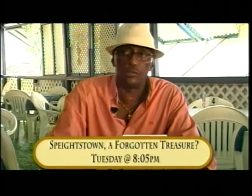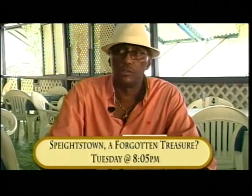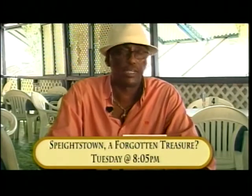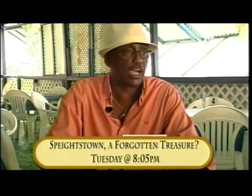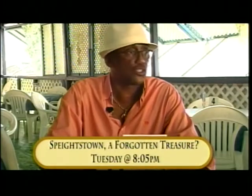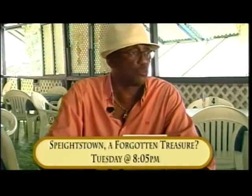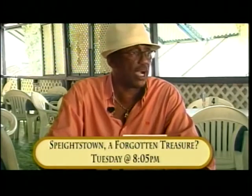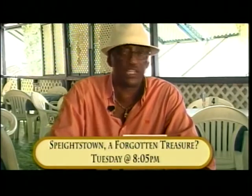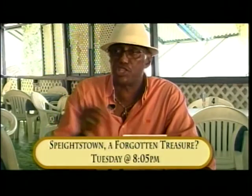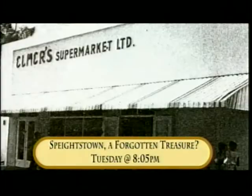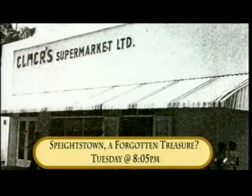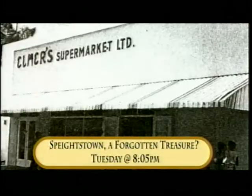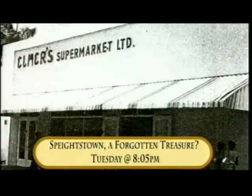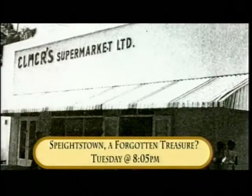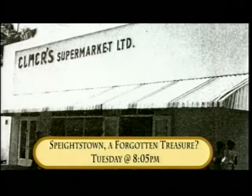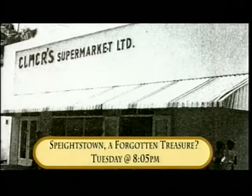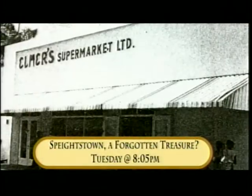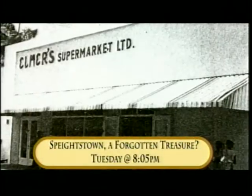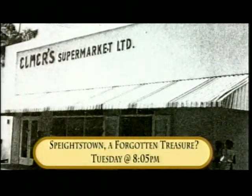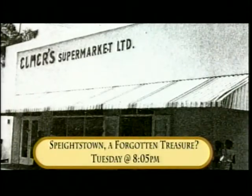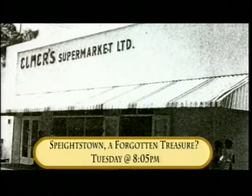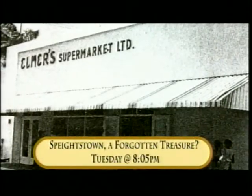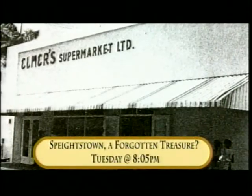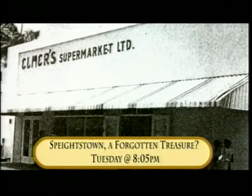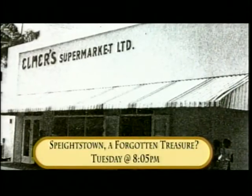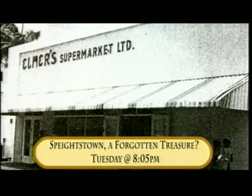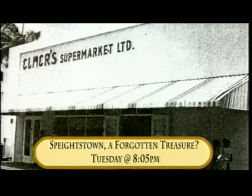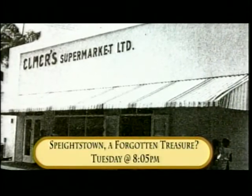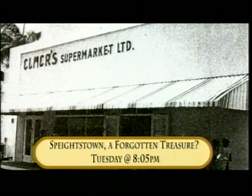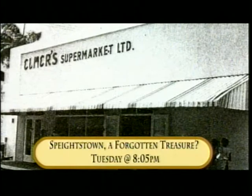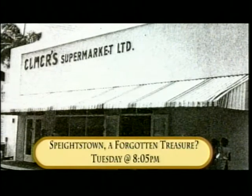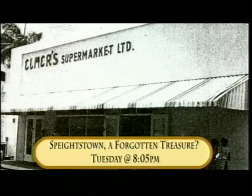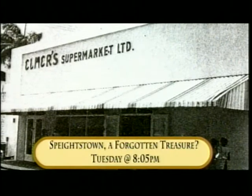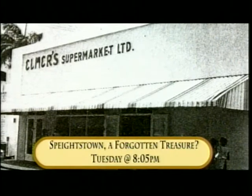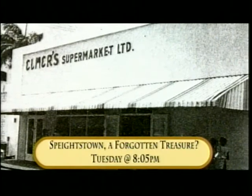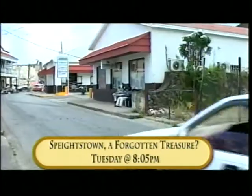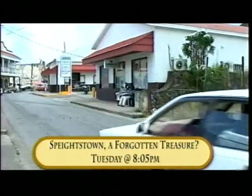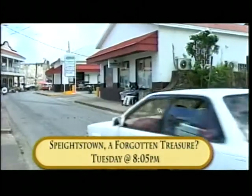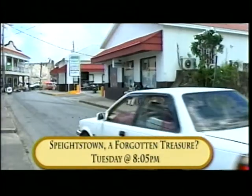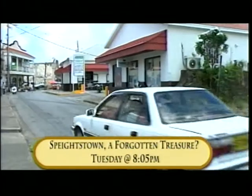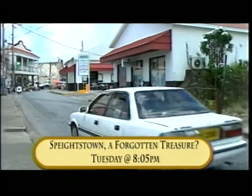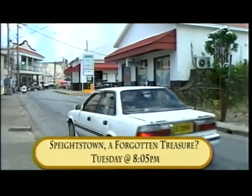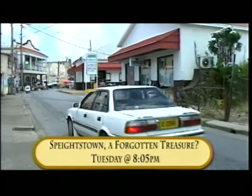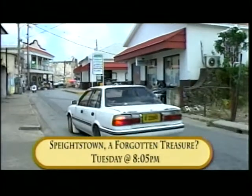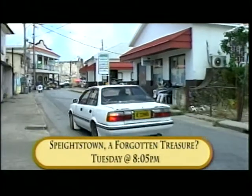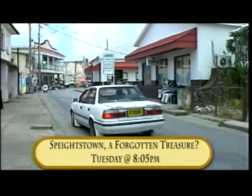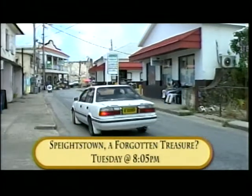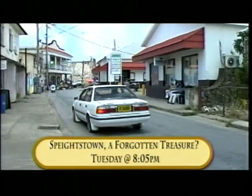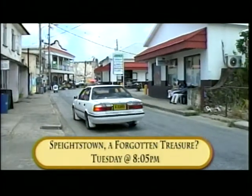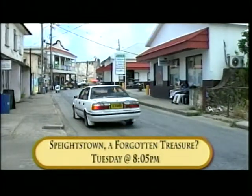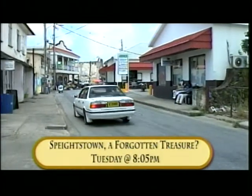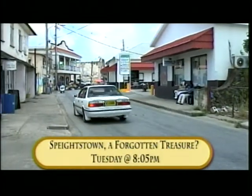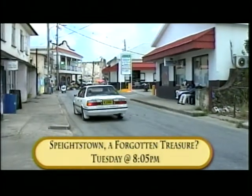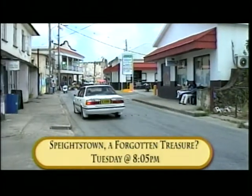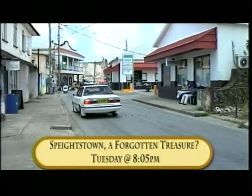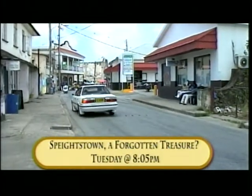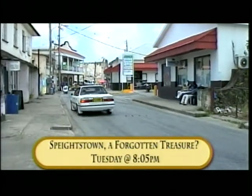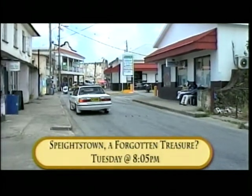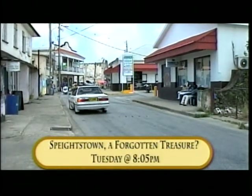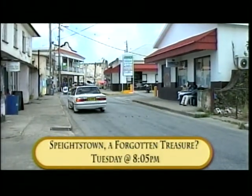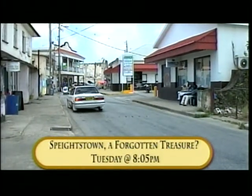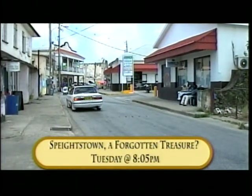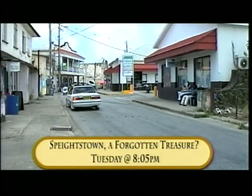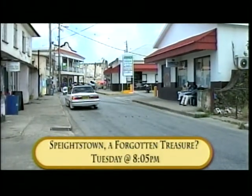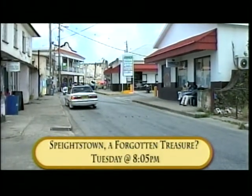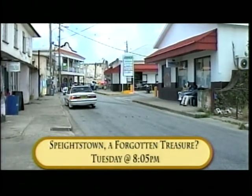Athletes, they had to market the Jordans, the Worlds, the Rolex. This town was